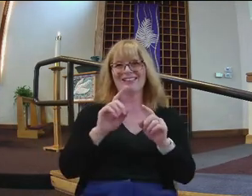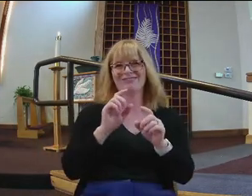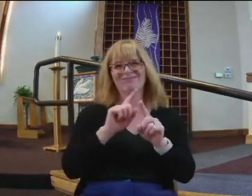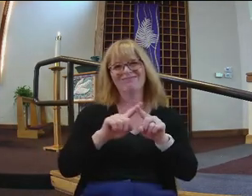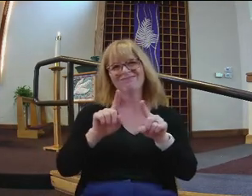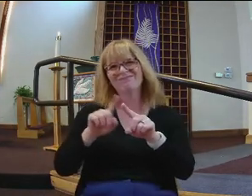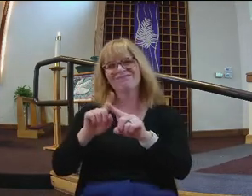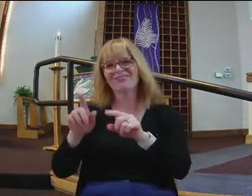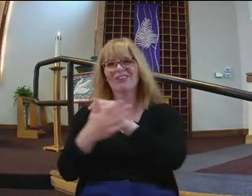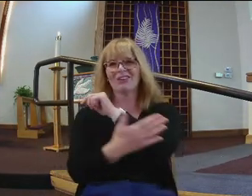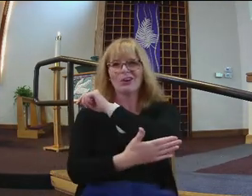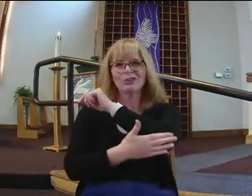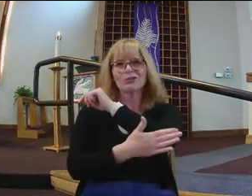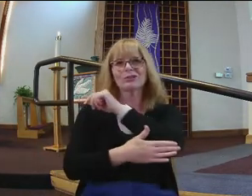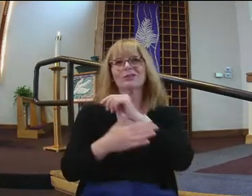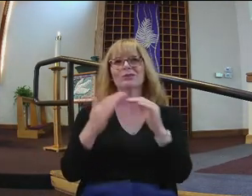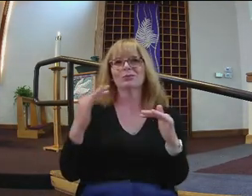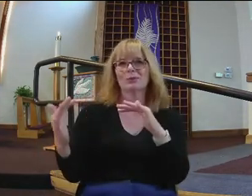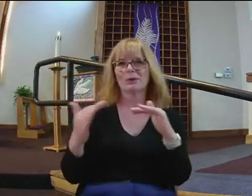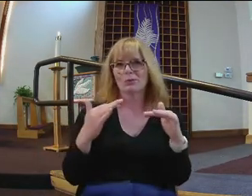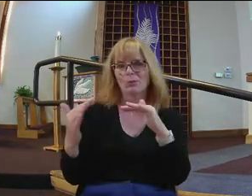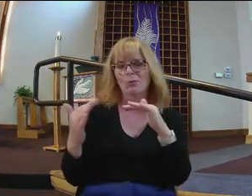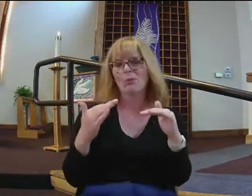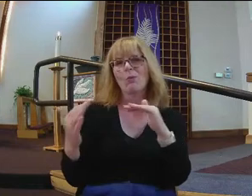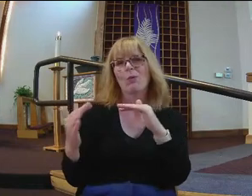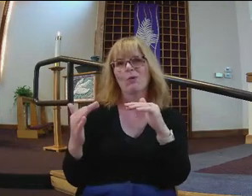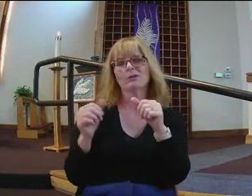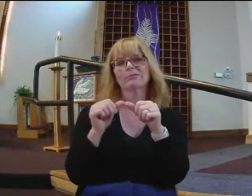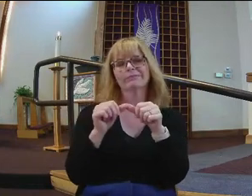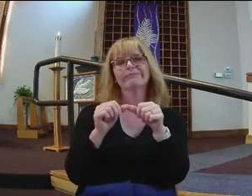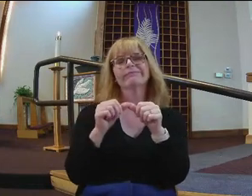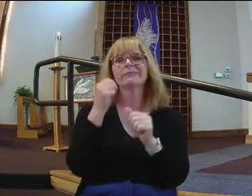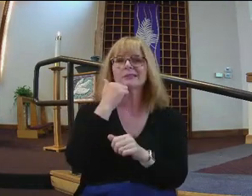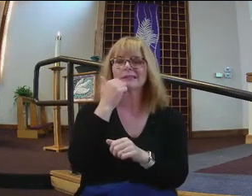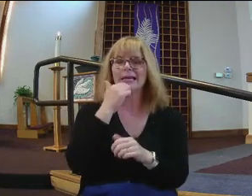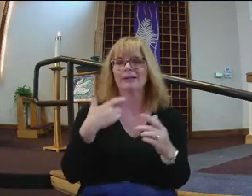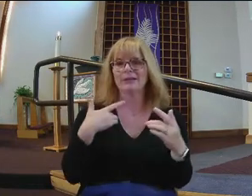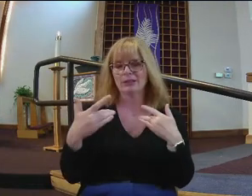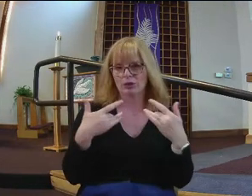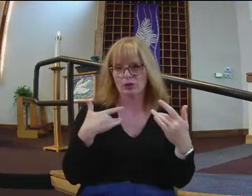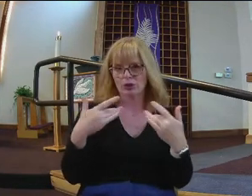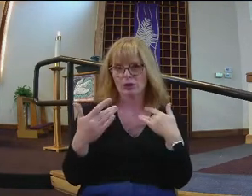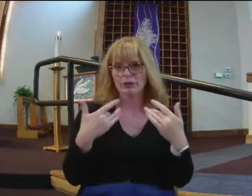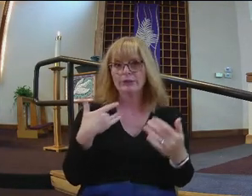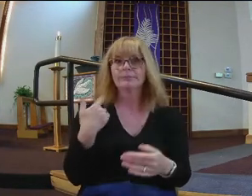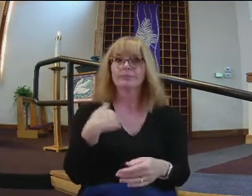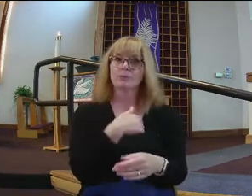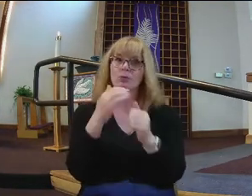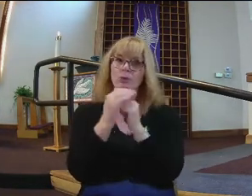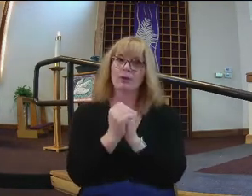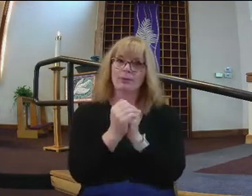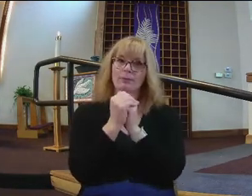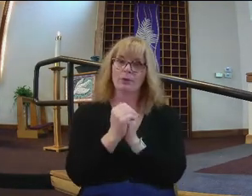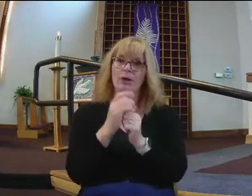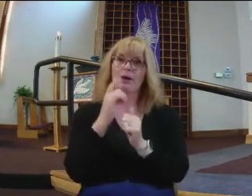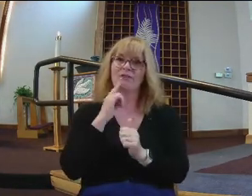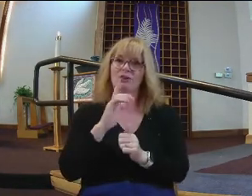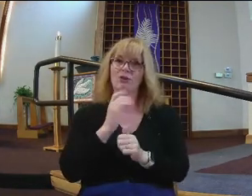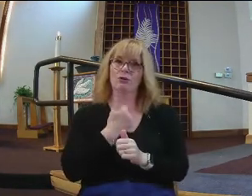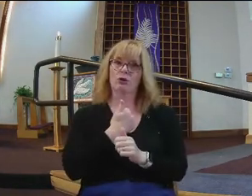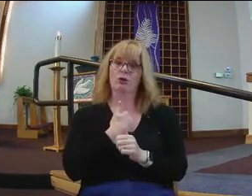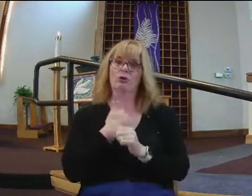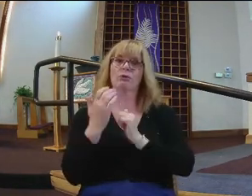war, violence, and persecution are daily concerns. We pray for the unrest in our own